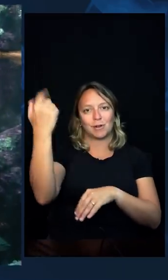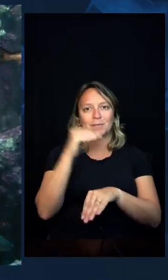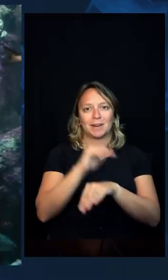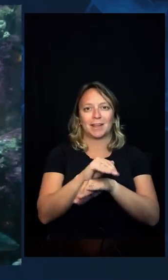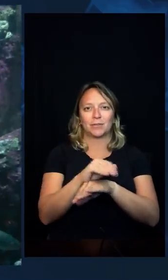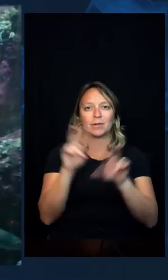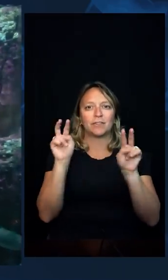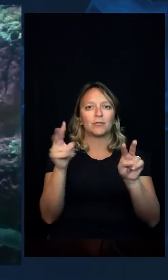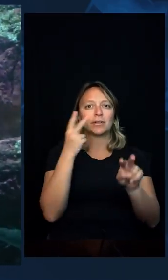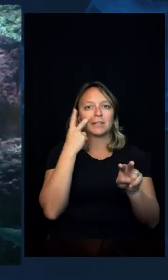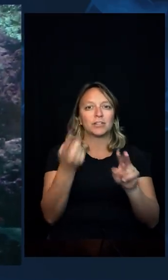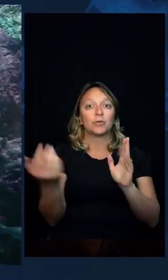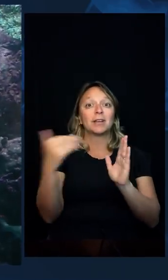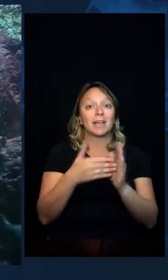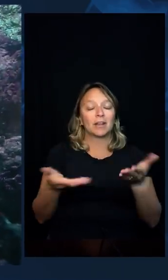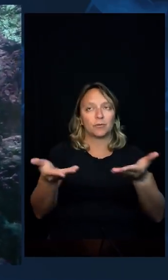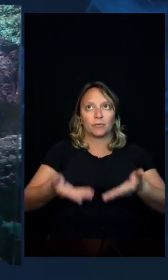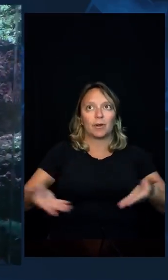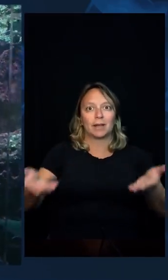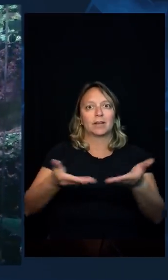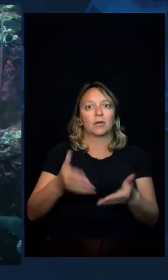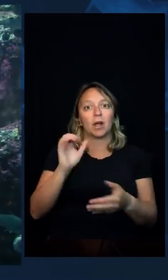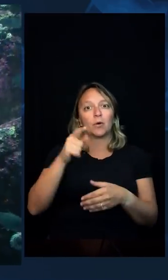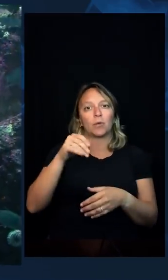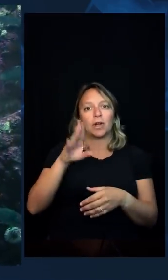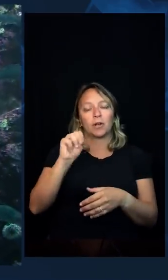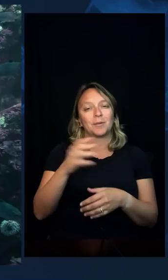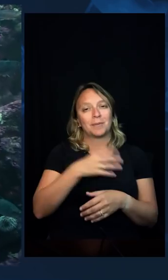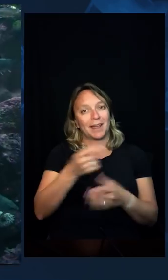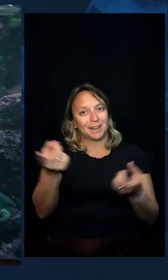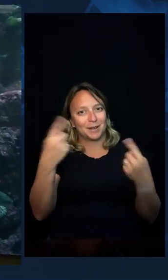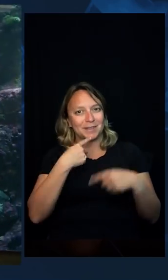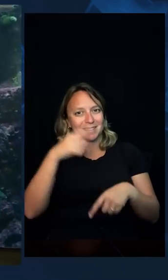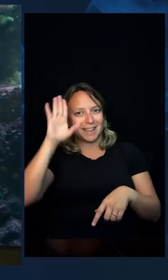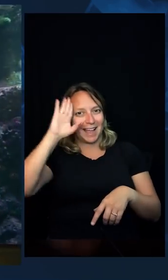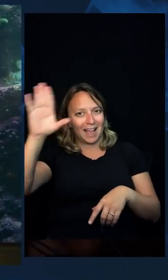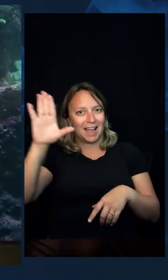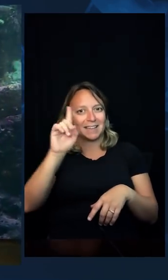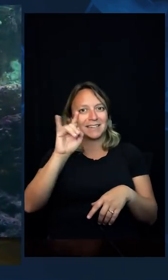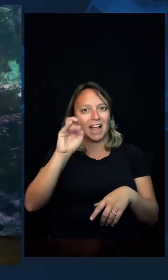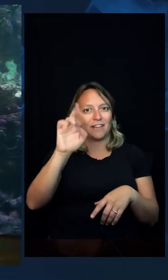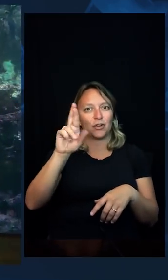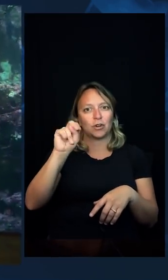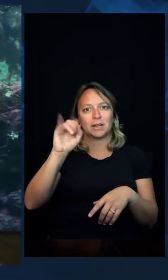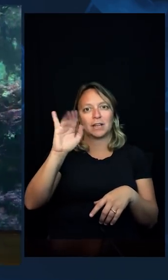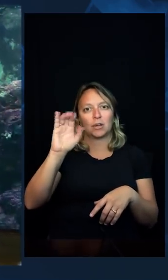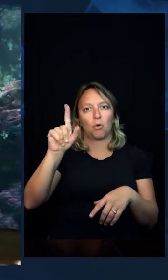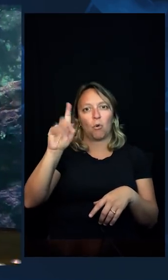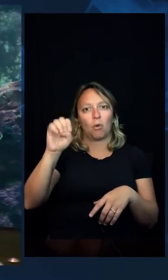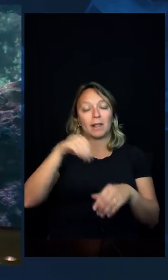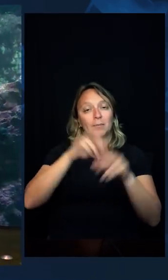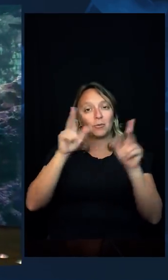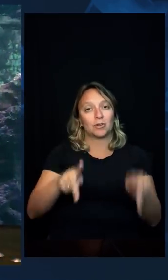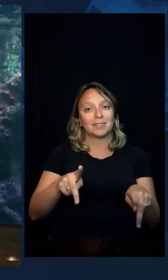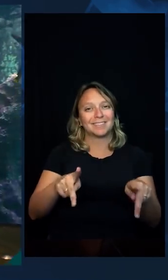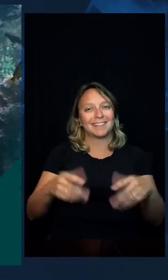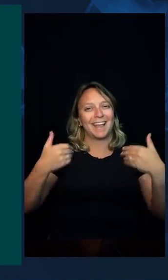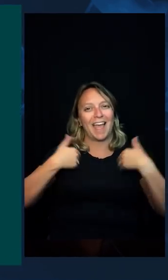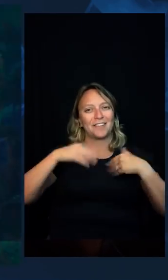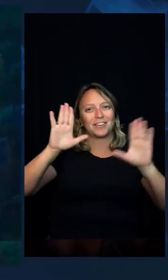right here at the aquarium and coming to say hi to Diver Nicole in person. Have a great night,